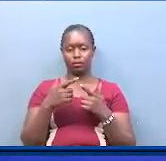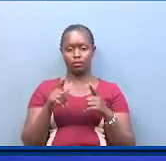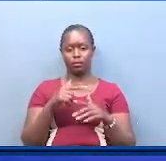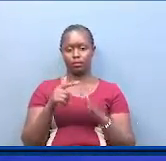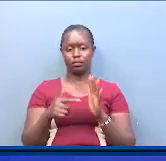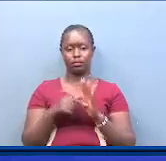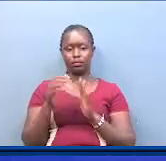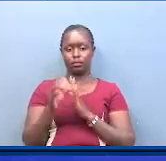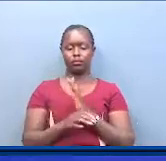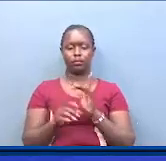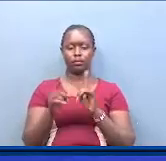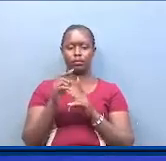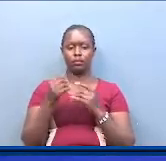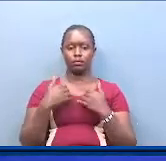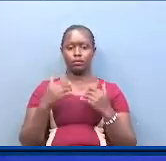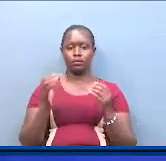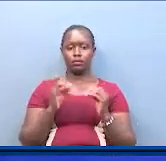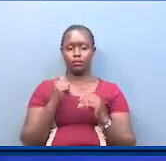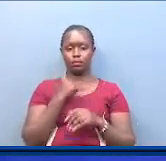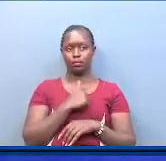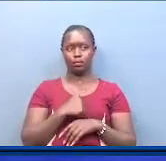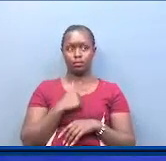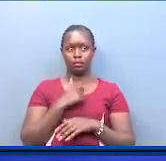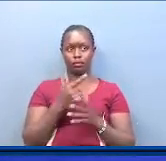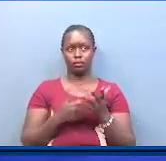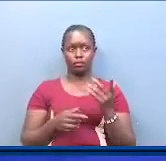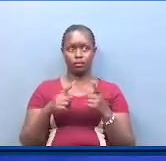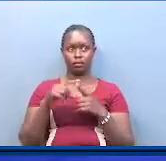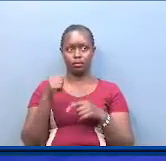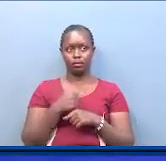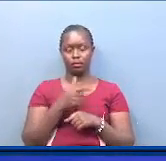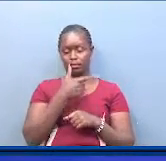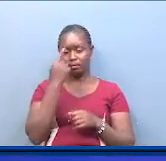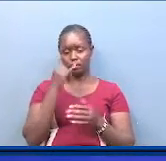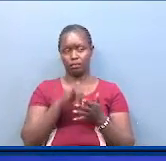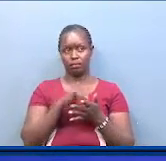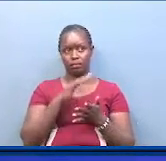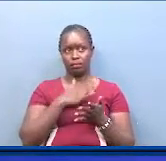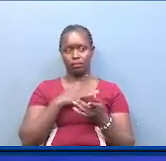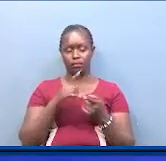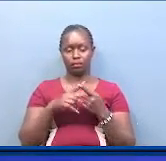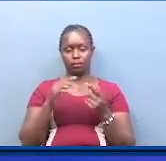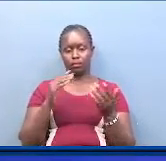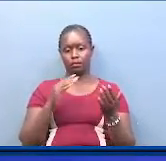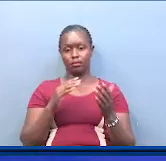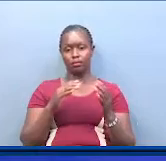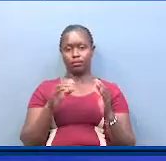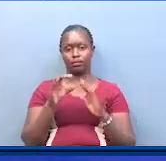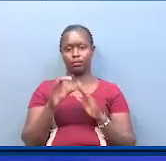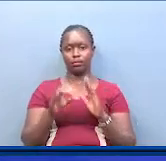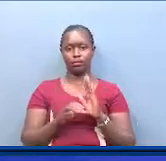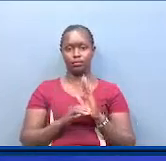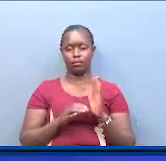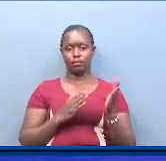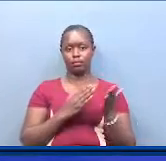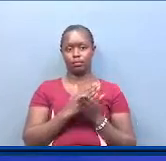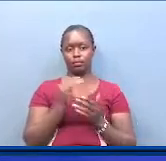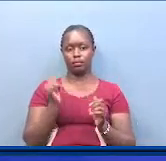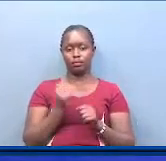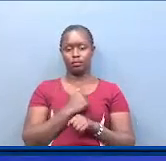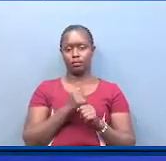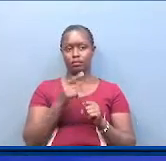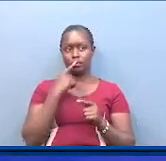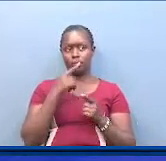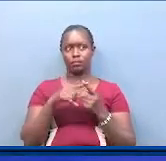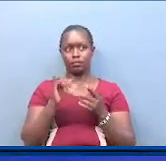country. And I have no apology whatsoever to make, because that is my democratic right. And you cannot be able to, you cannot be